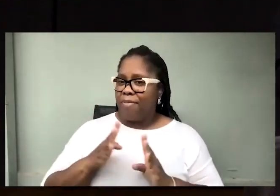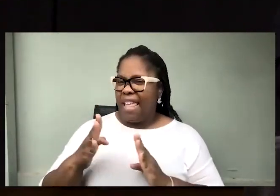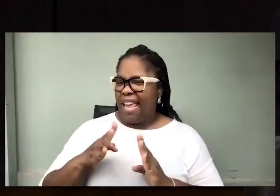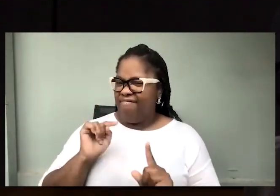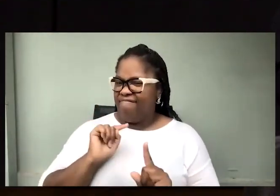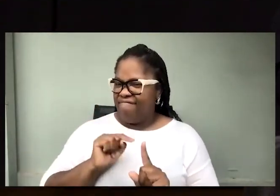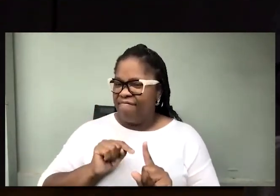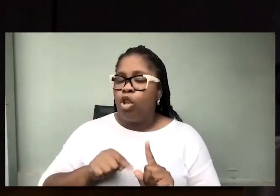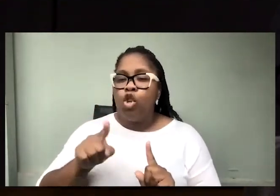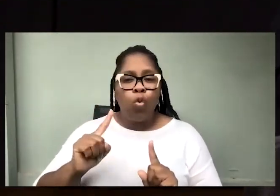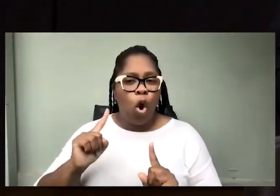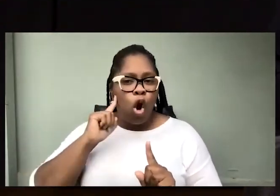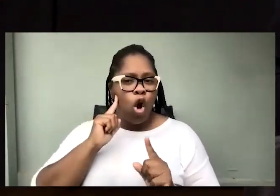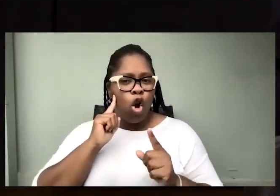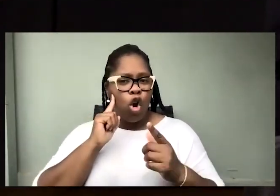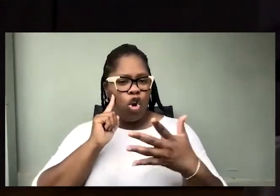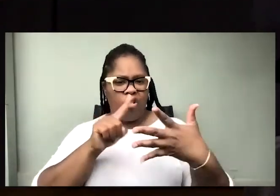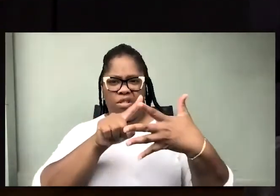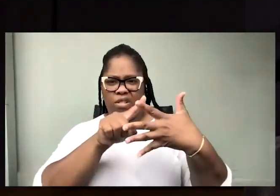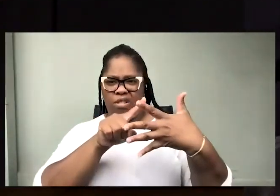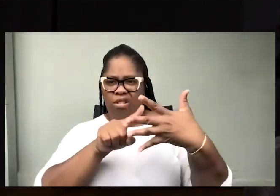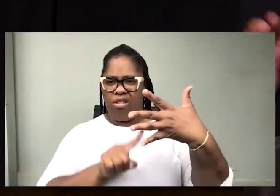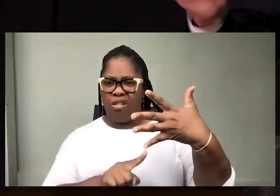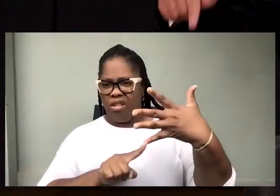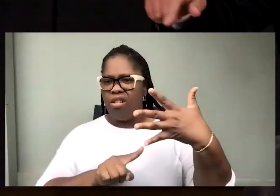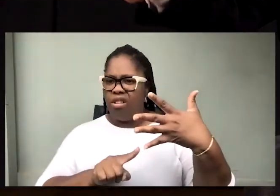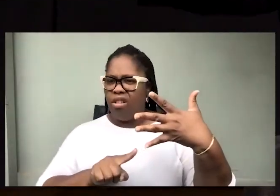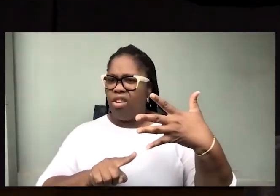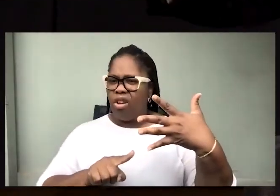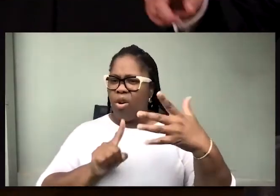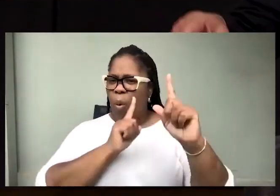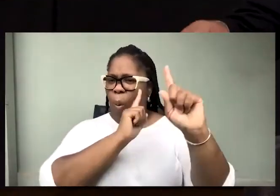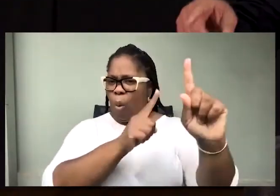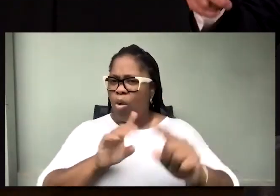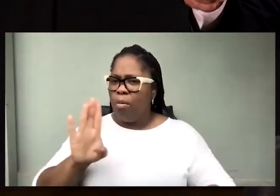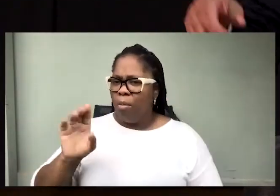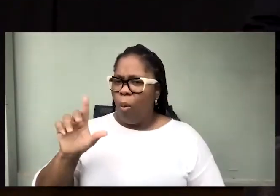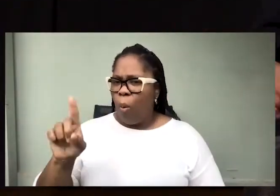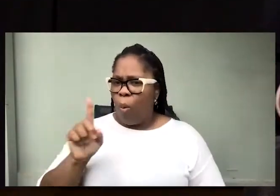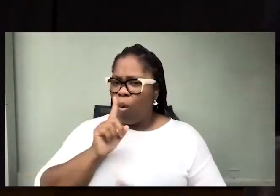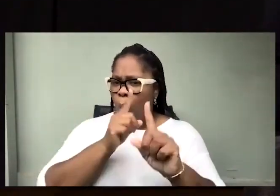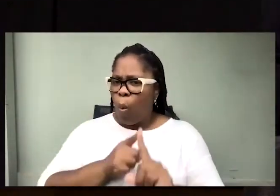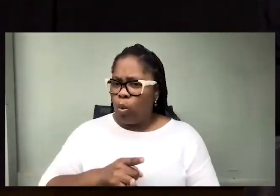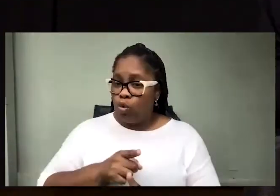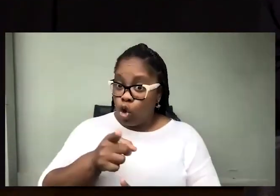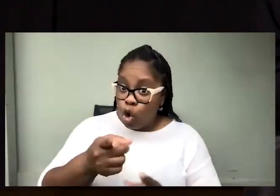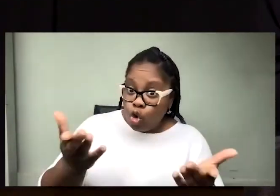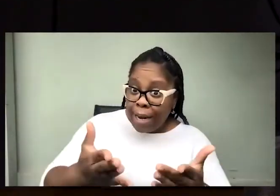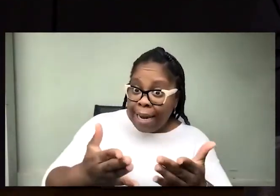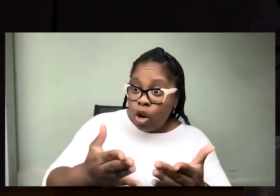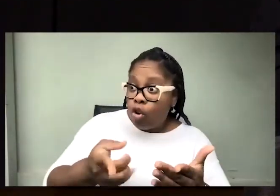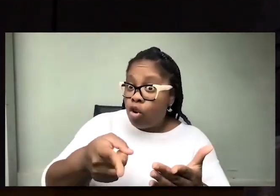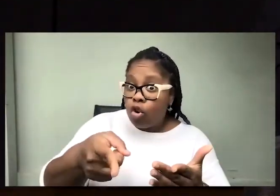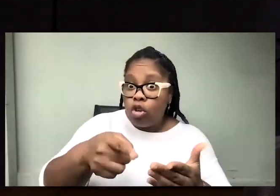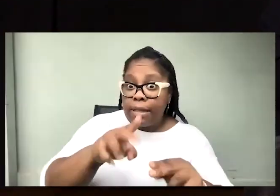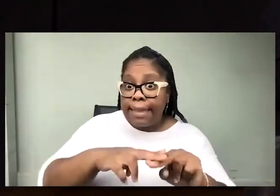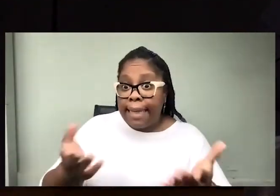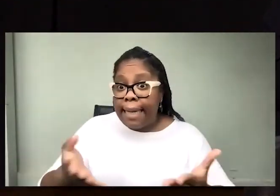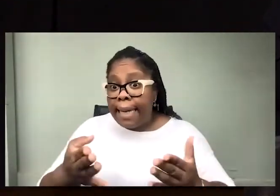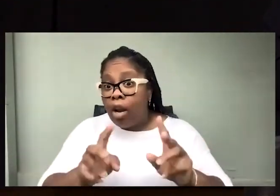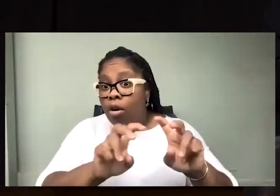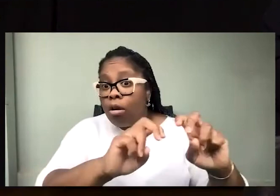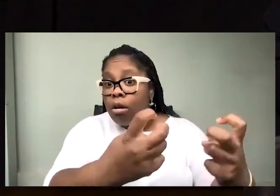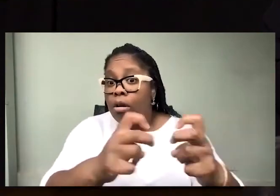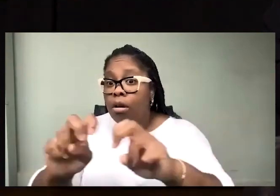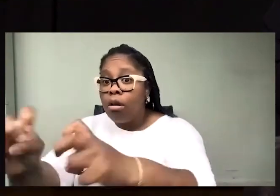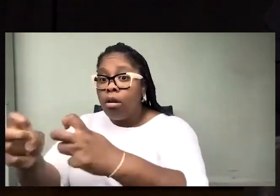the 4 of the 5 broad goals. If you're here, you've got on your table some information on those